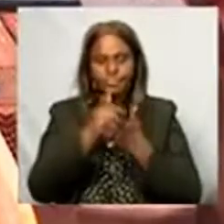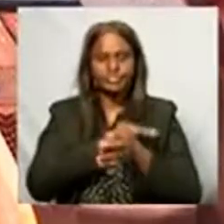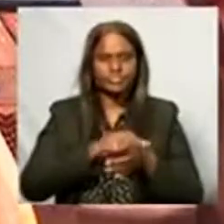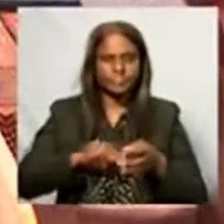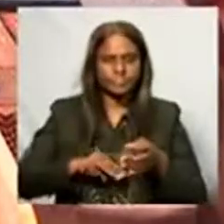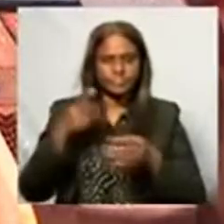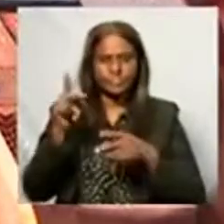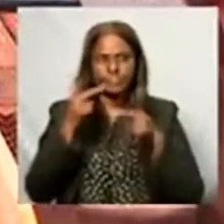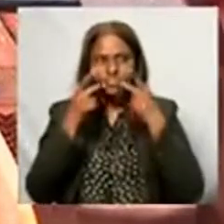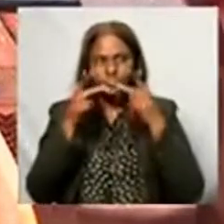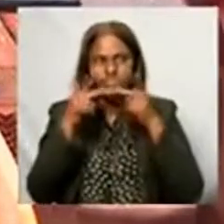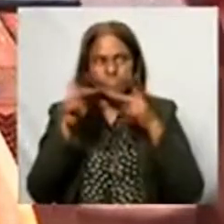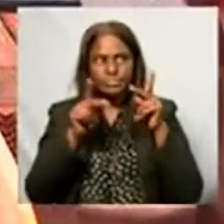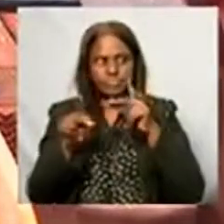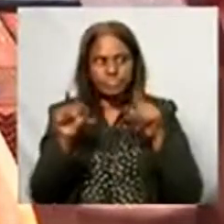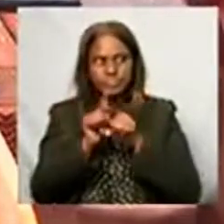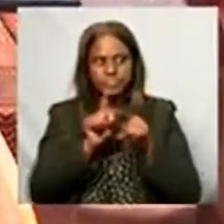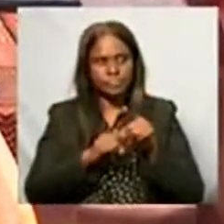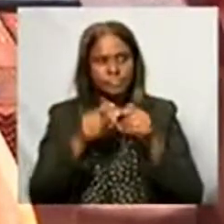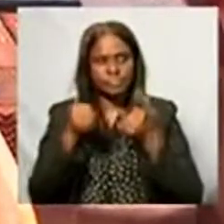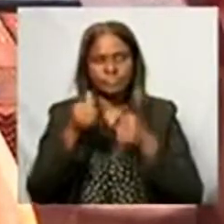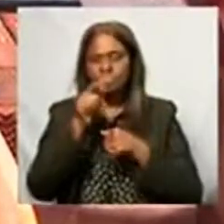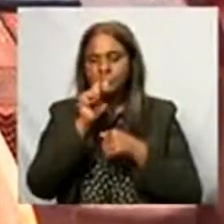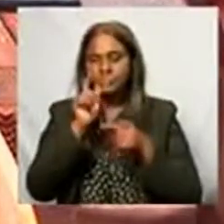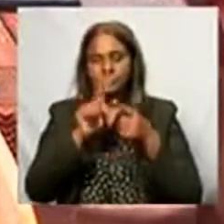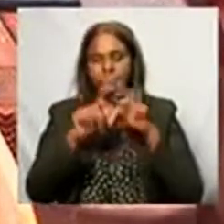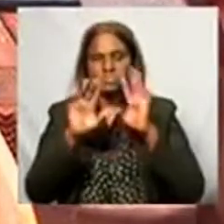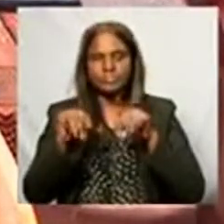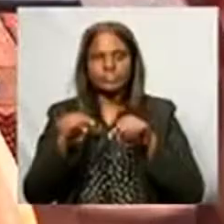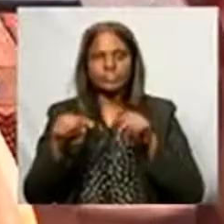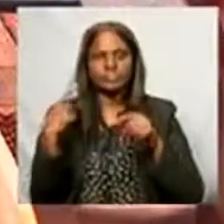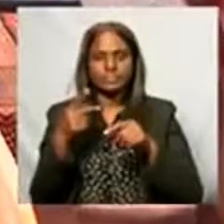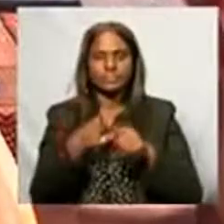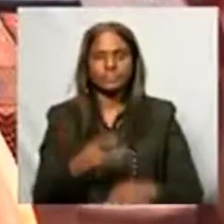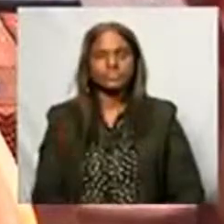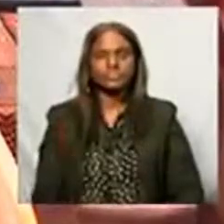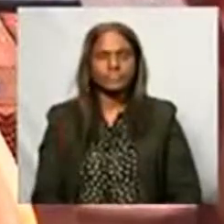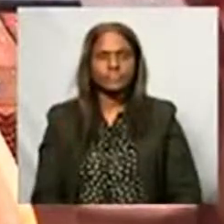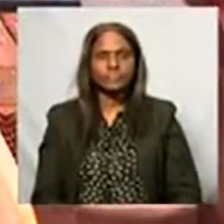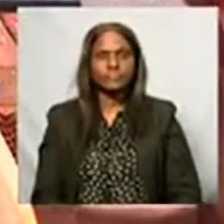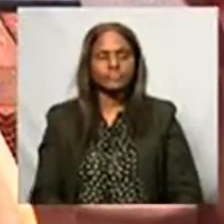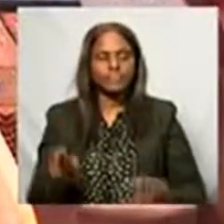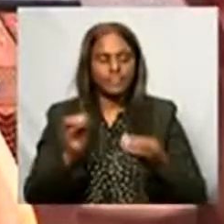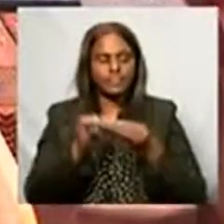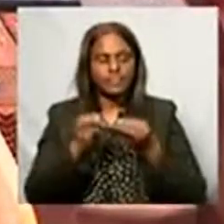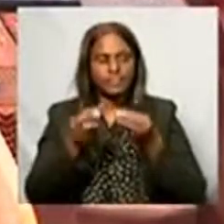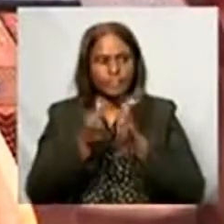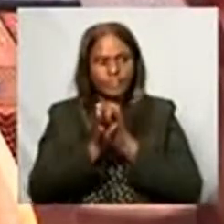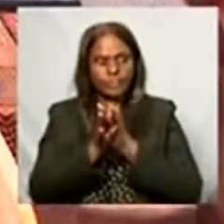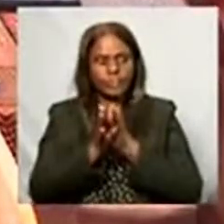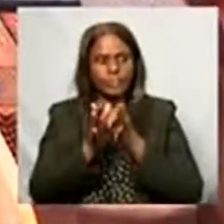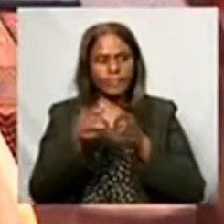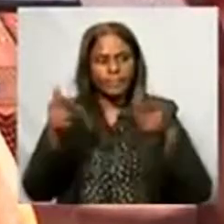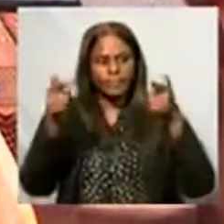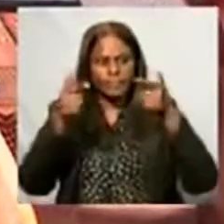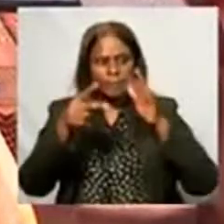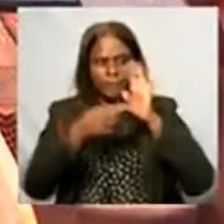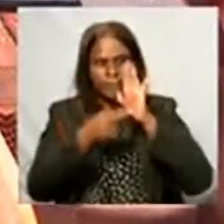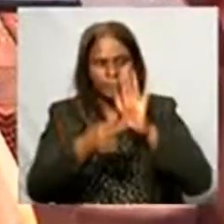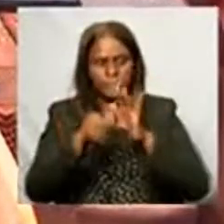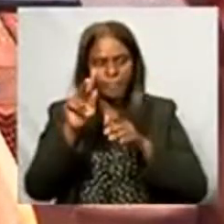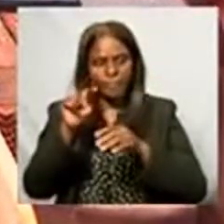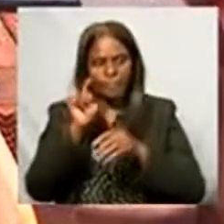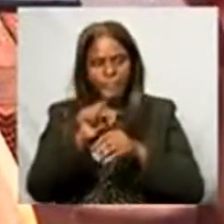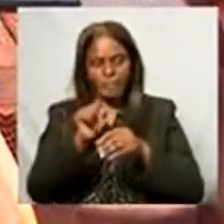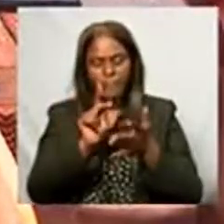of the public and the media to leave the House. I further direct that broadcasting all